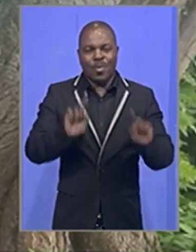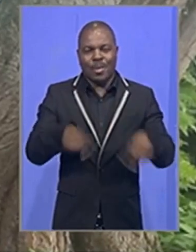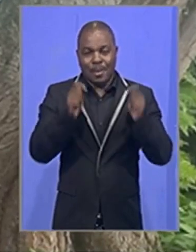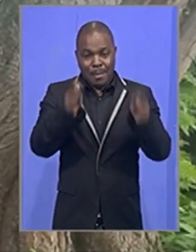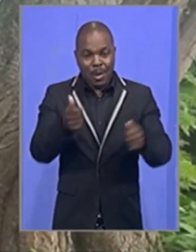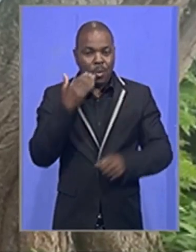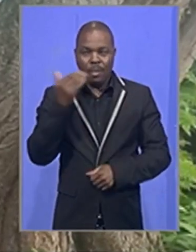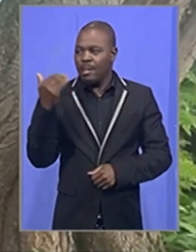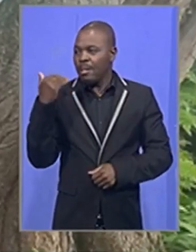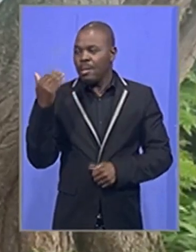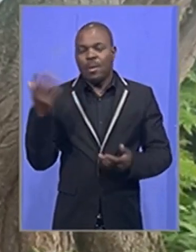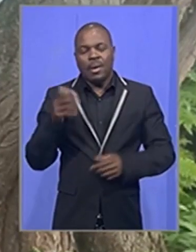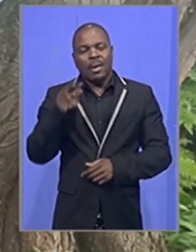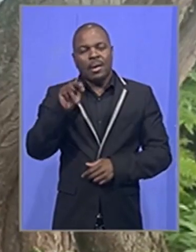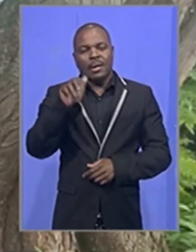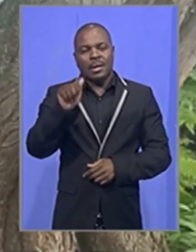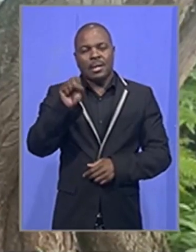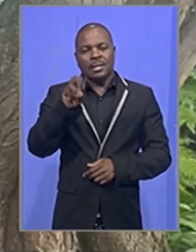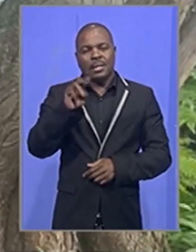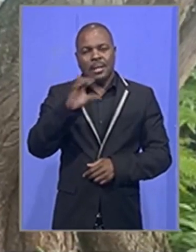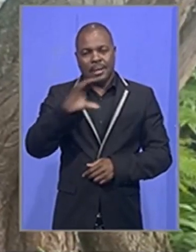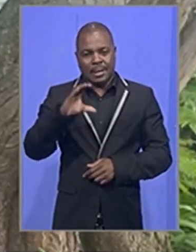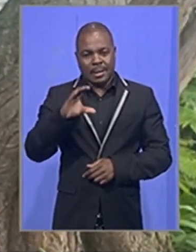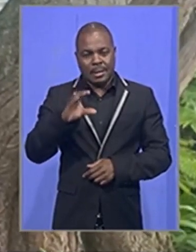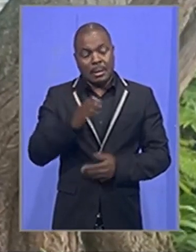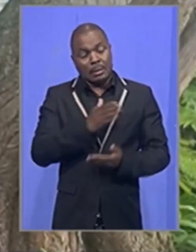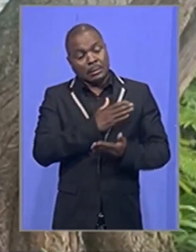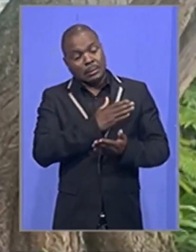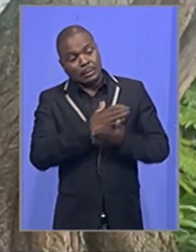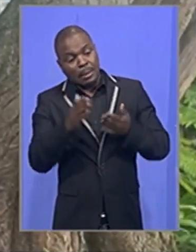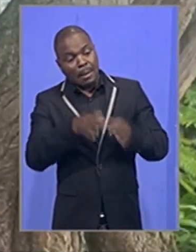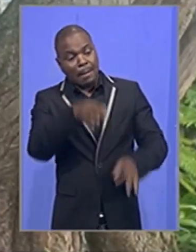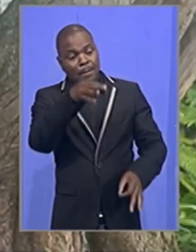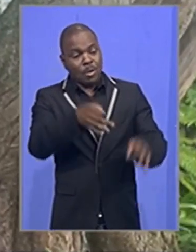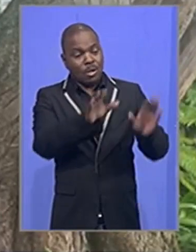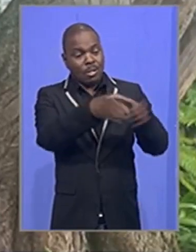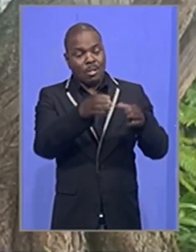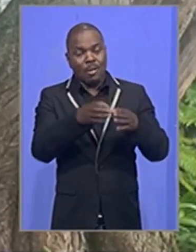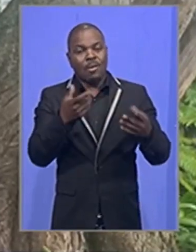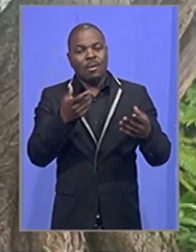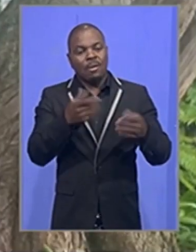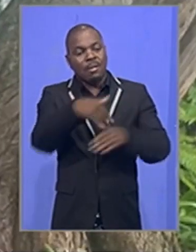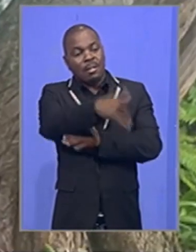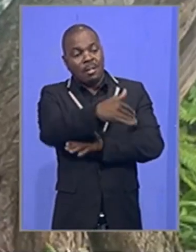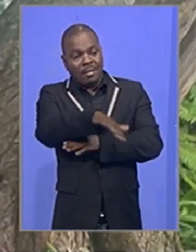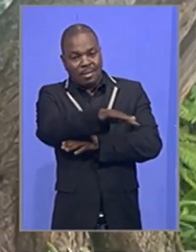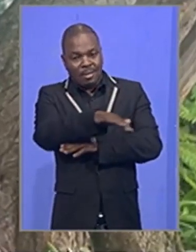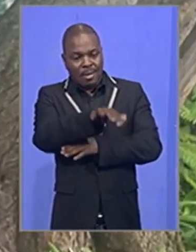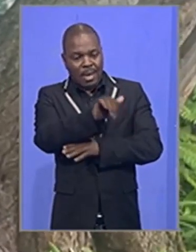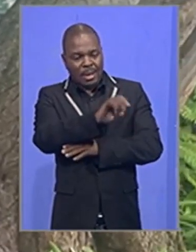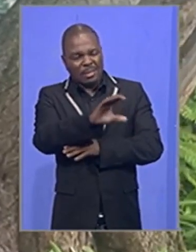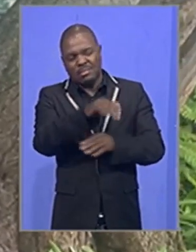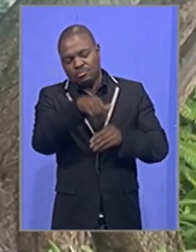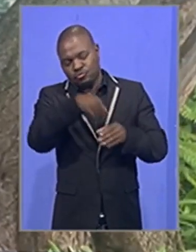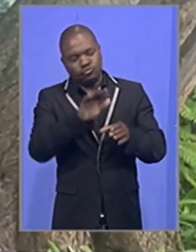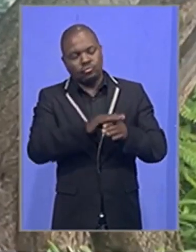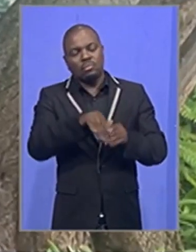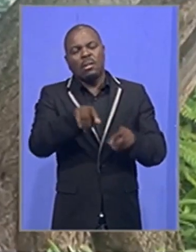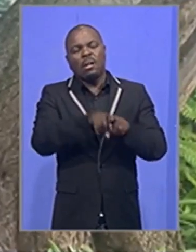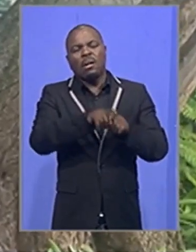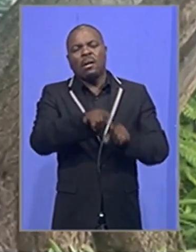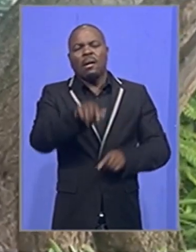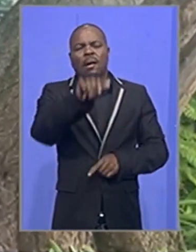Nasrec. And some political parties outside the ANC, including the EFF, said